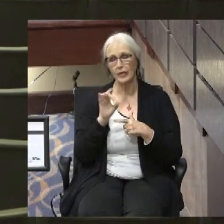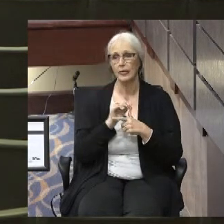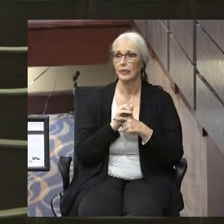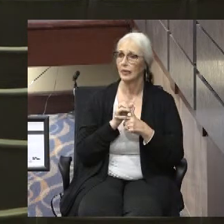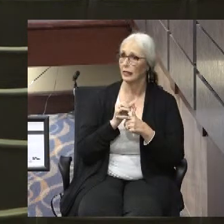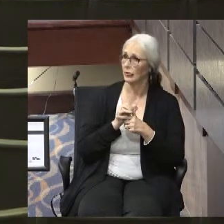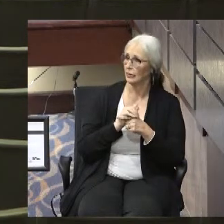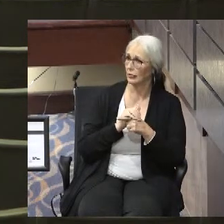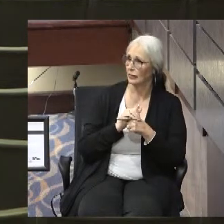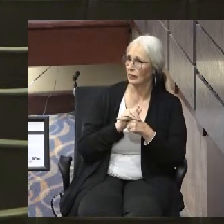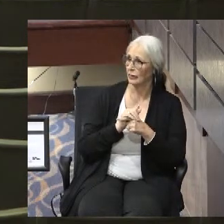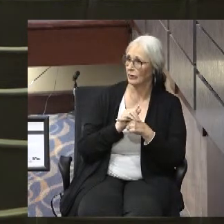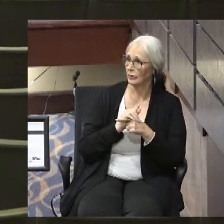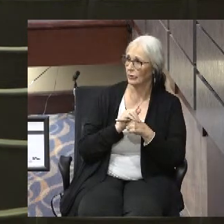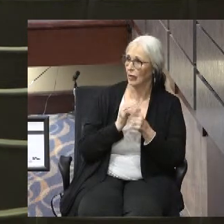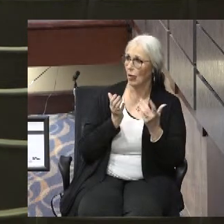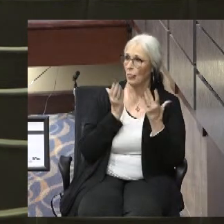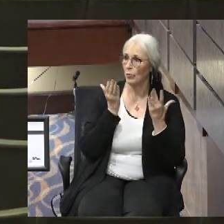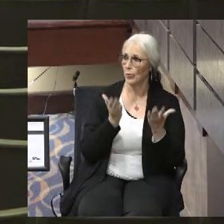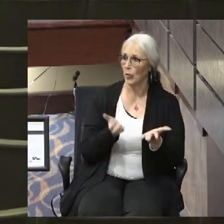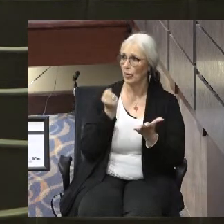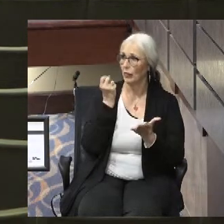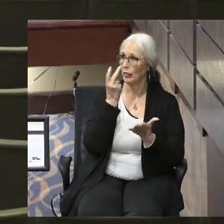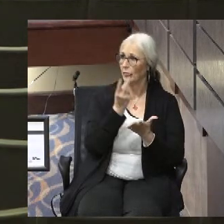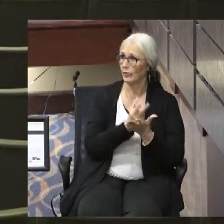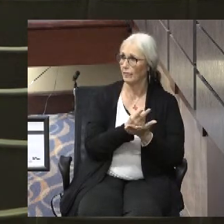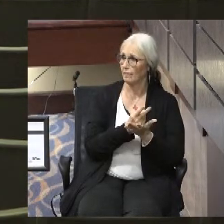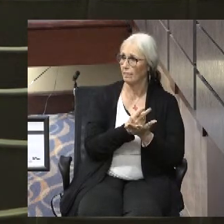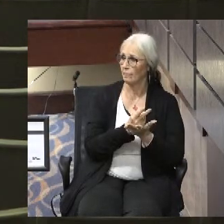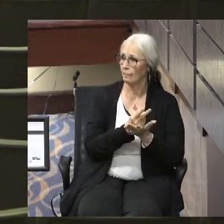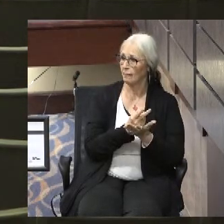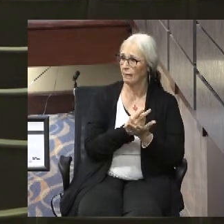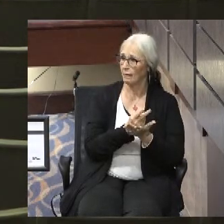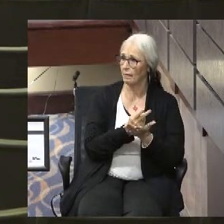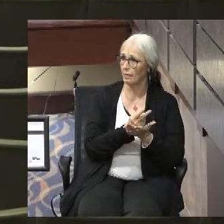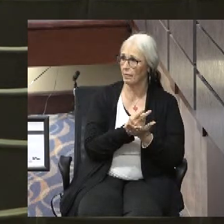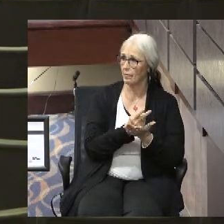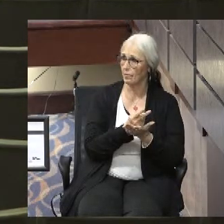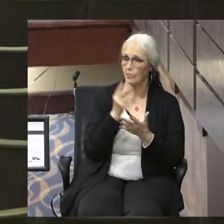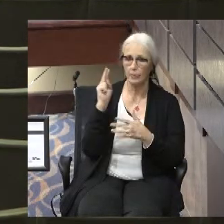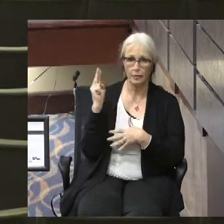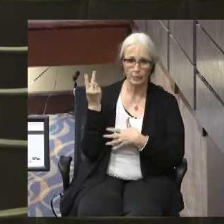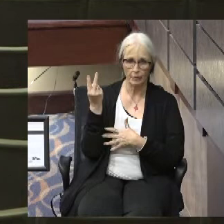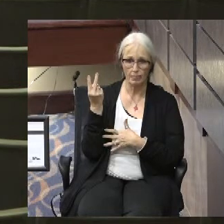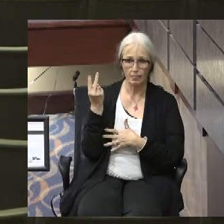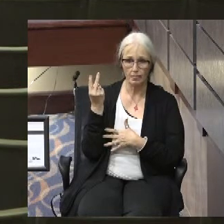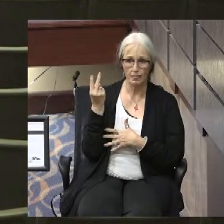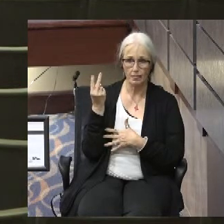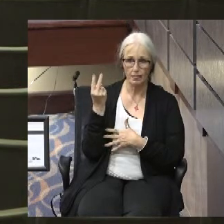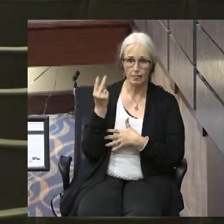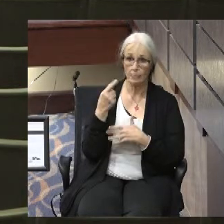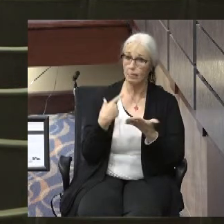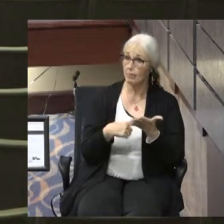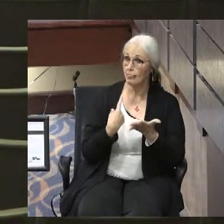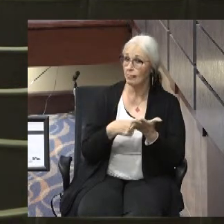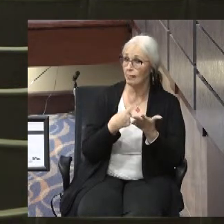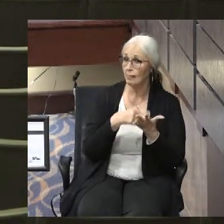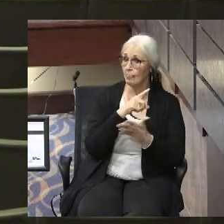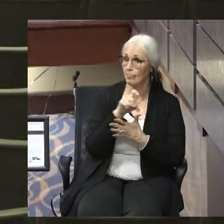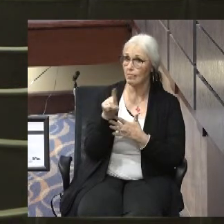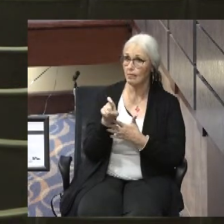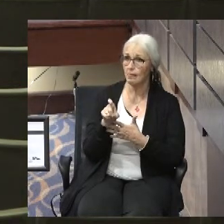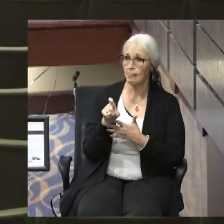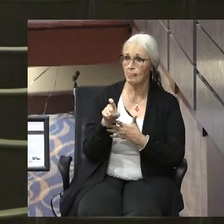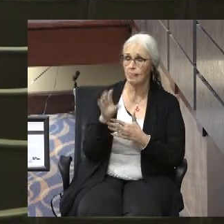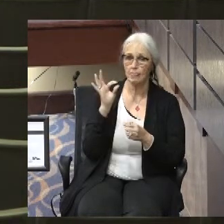agenda? Move for approval on this consent agenda. Second. Any discussion?